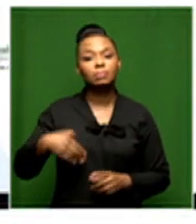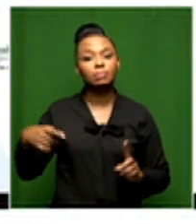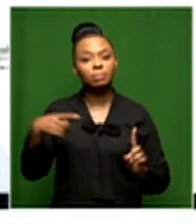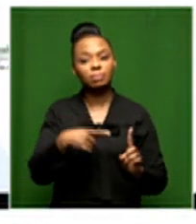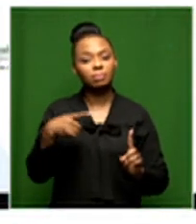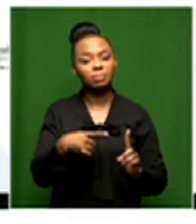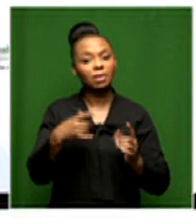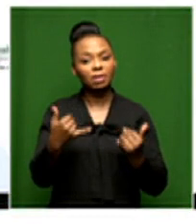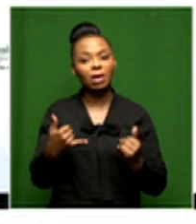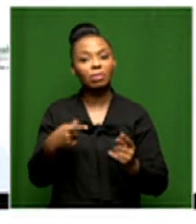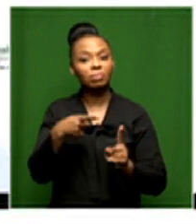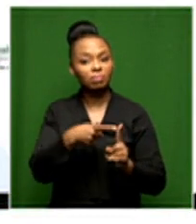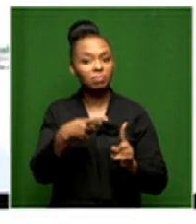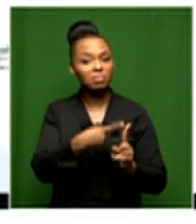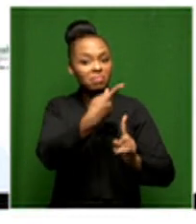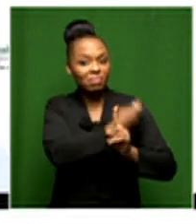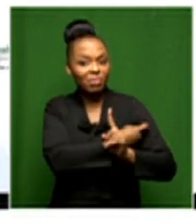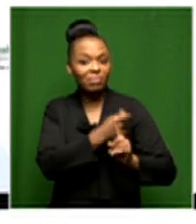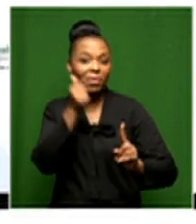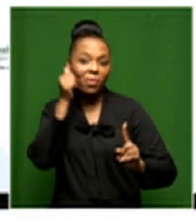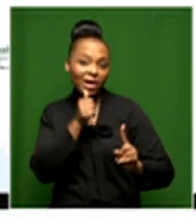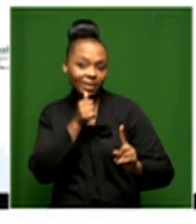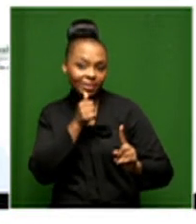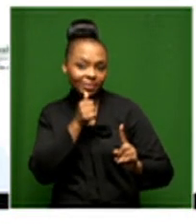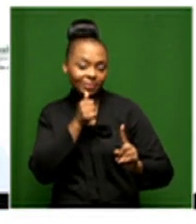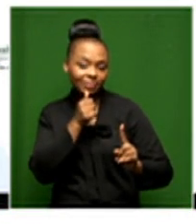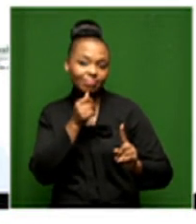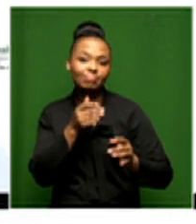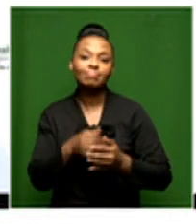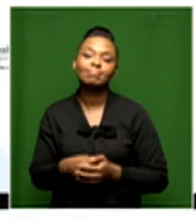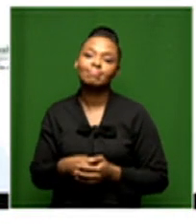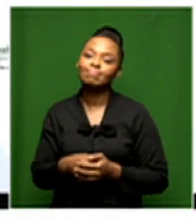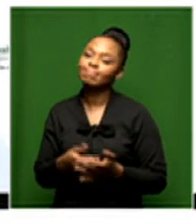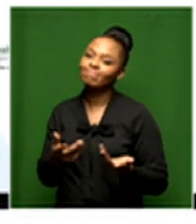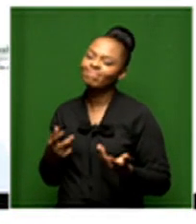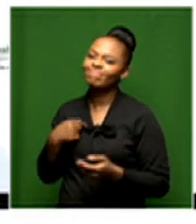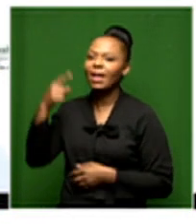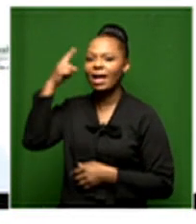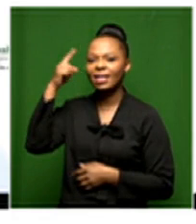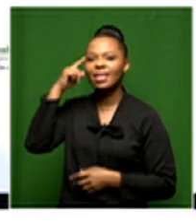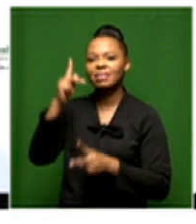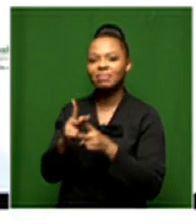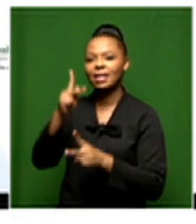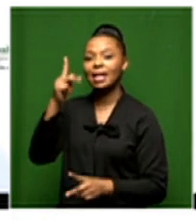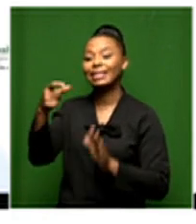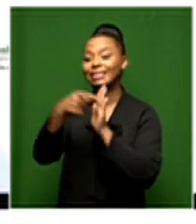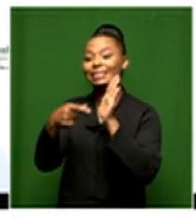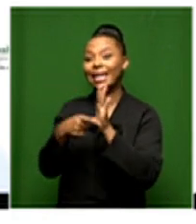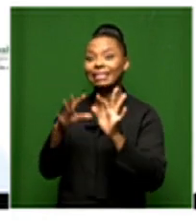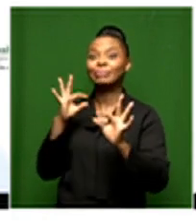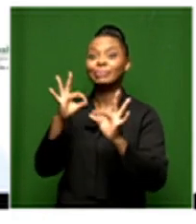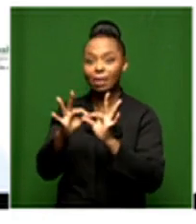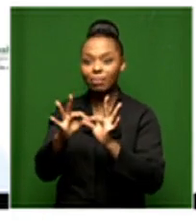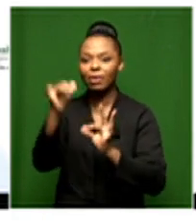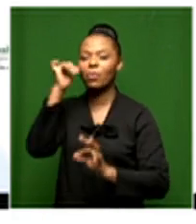example? When will he be receiving the vaccine? I think we just need to finalize when that exact date is going to be, but